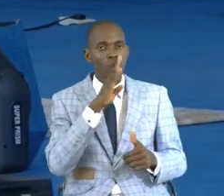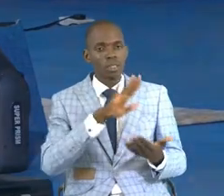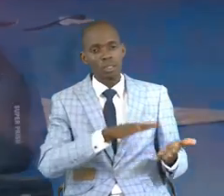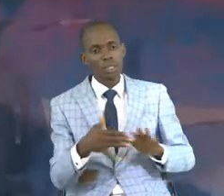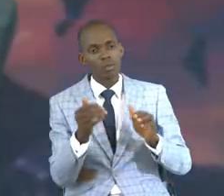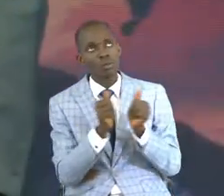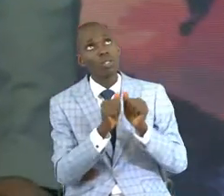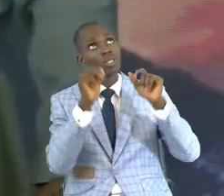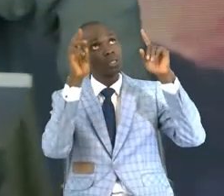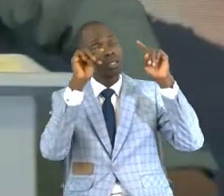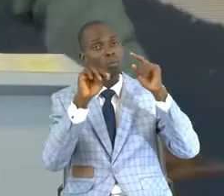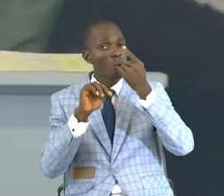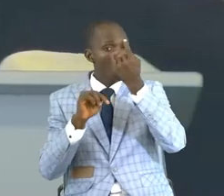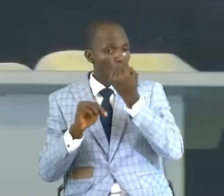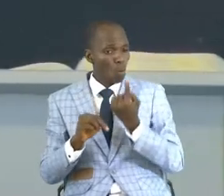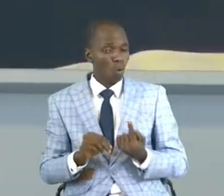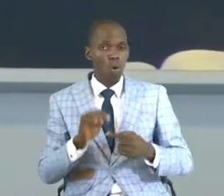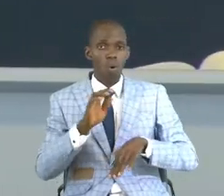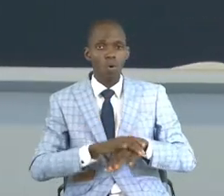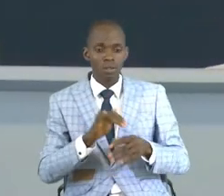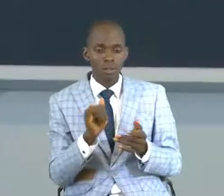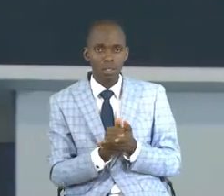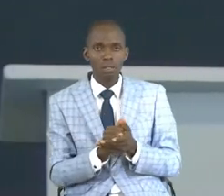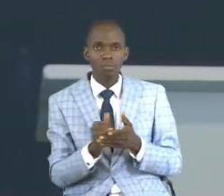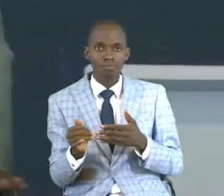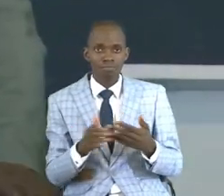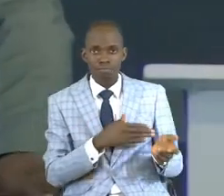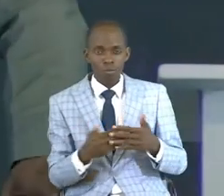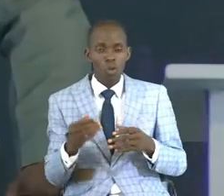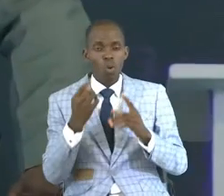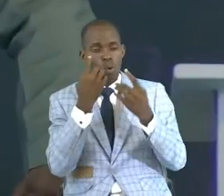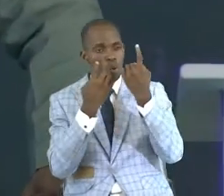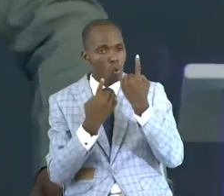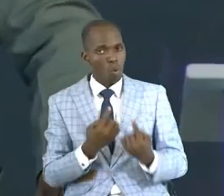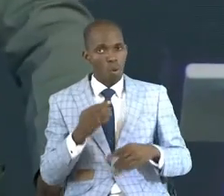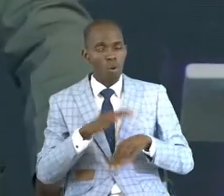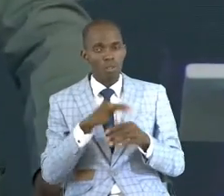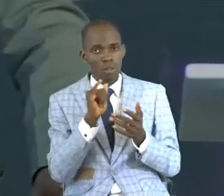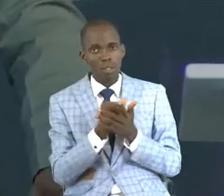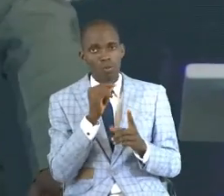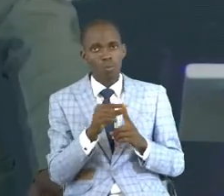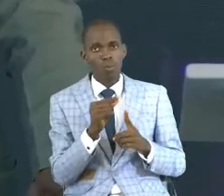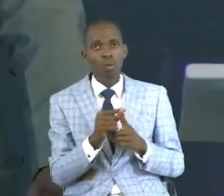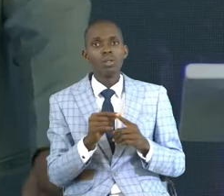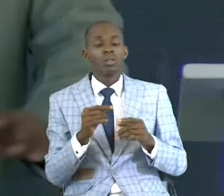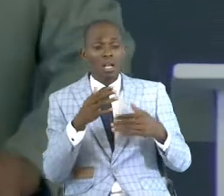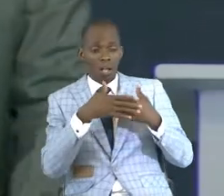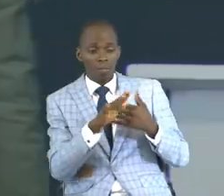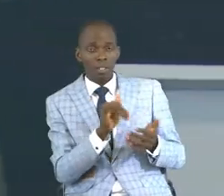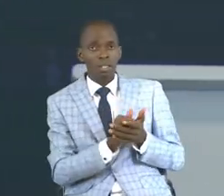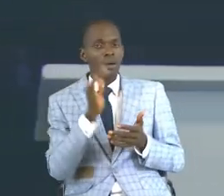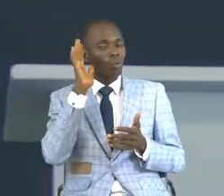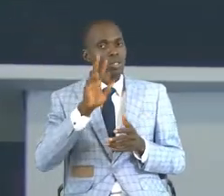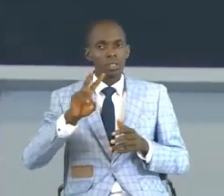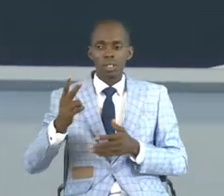on that ground, only on that basis will the second part take place. We shall